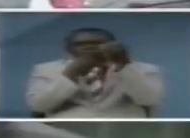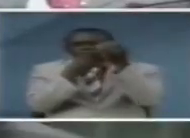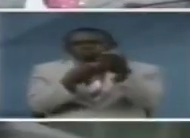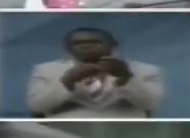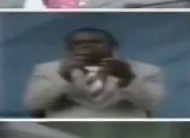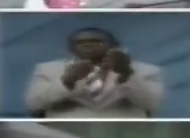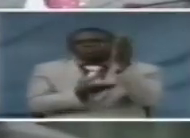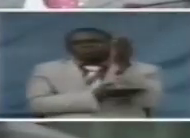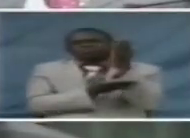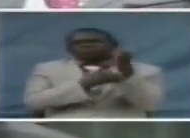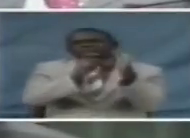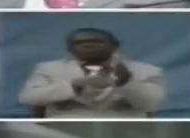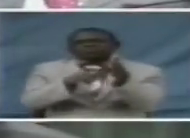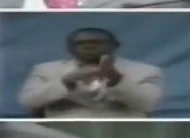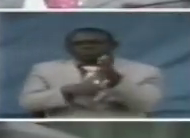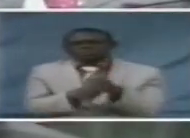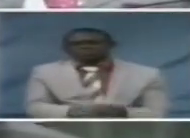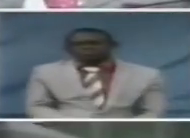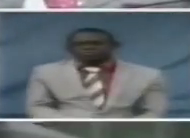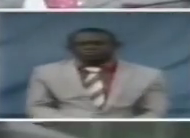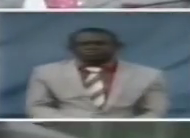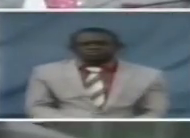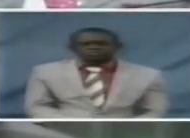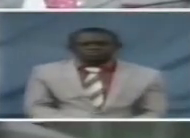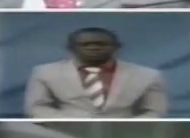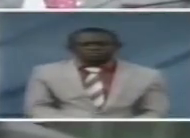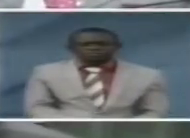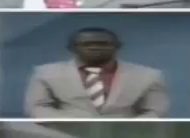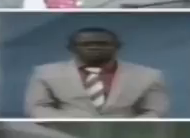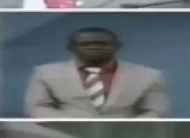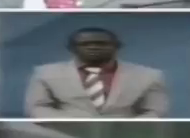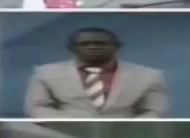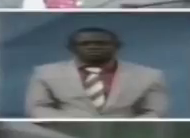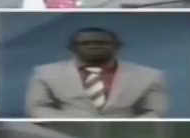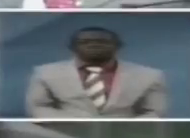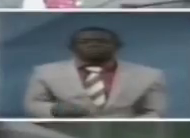tax to ease compliance and improve tax administration.